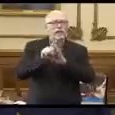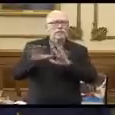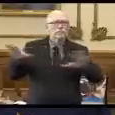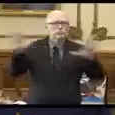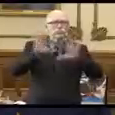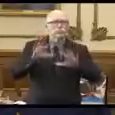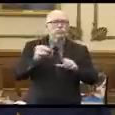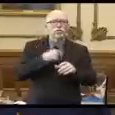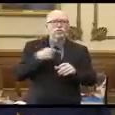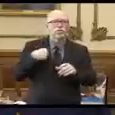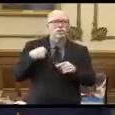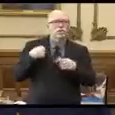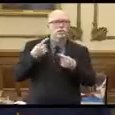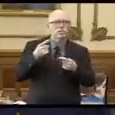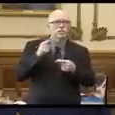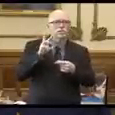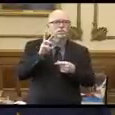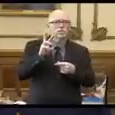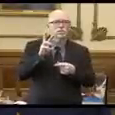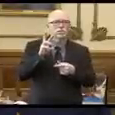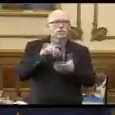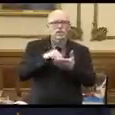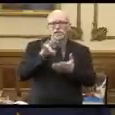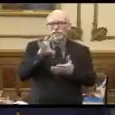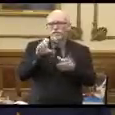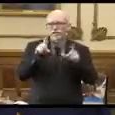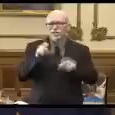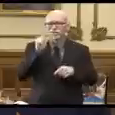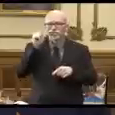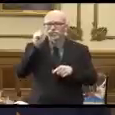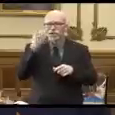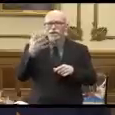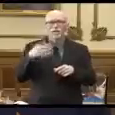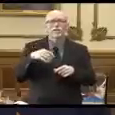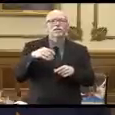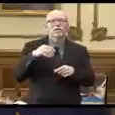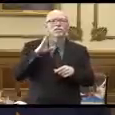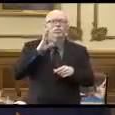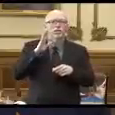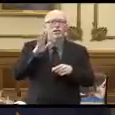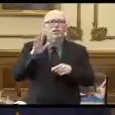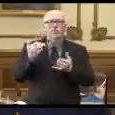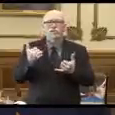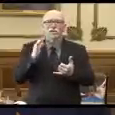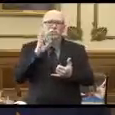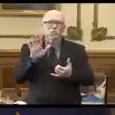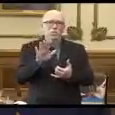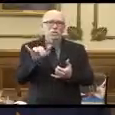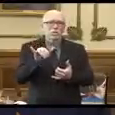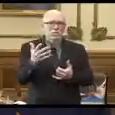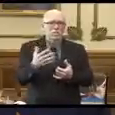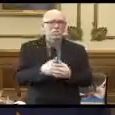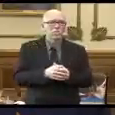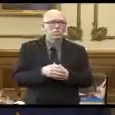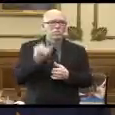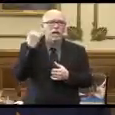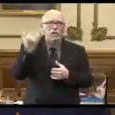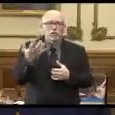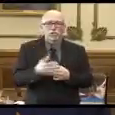and we've been up about 6,700 tests yesterday. We'll be about that today.